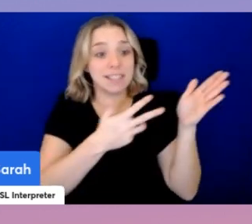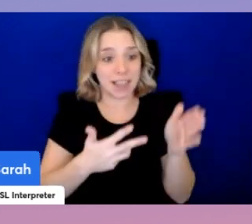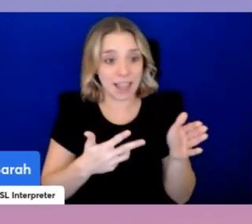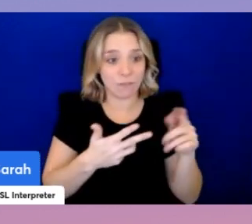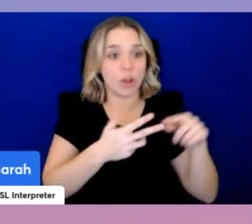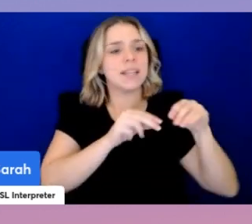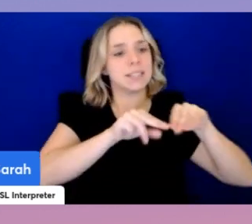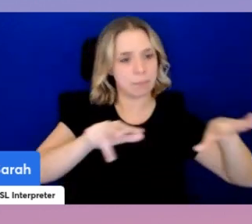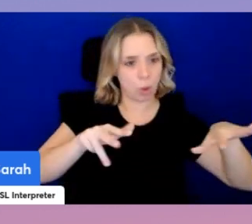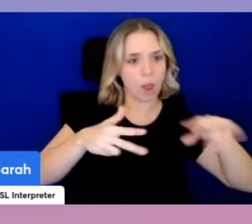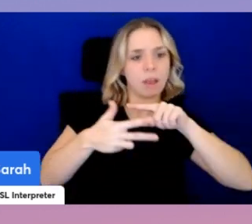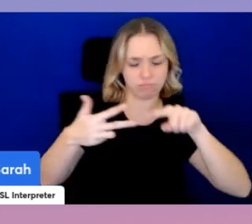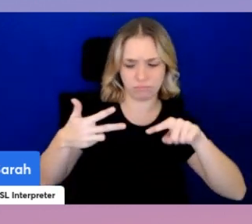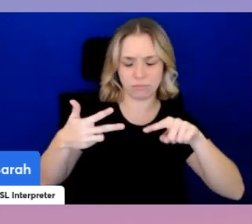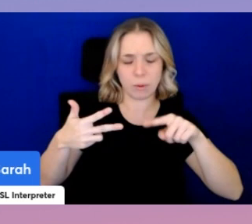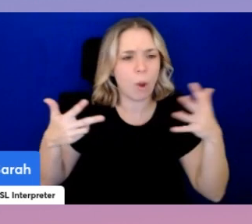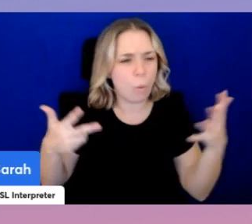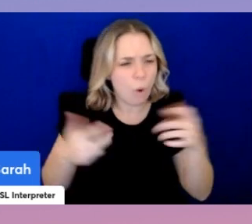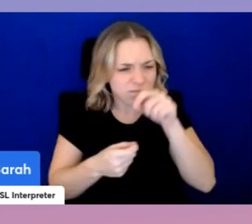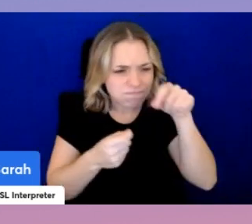what it is exactly?